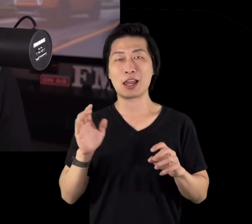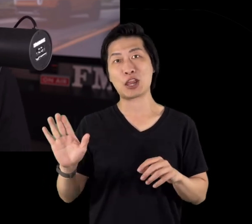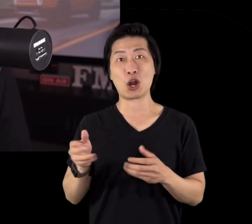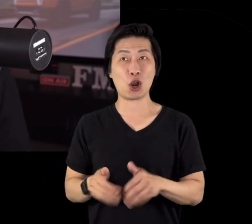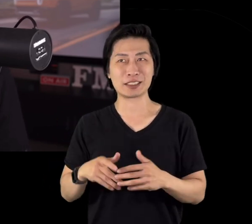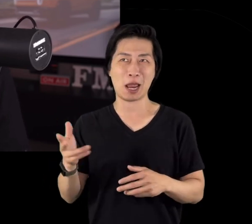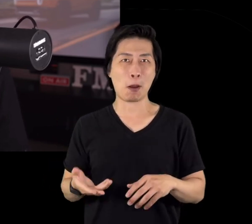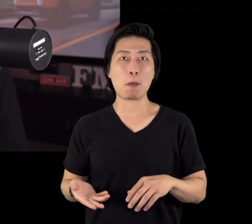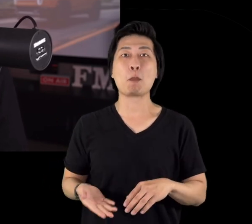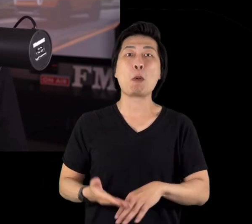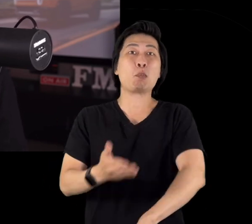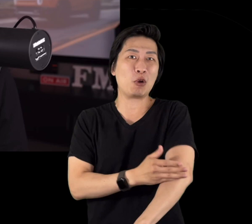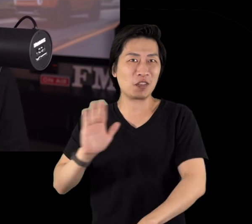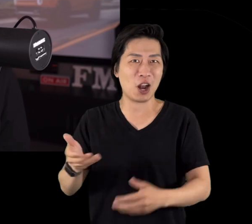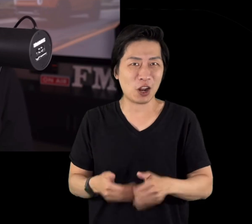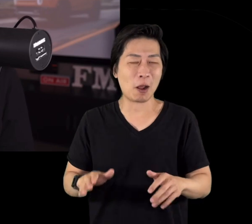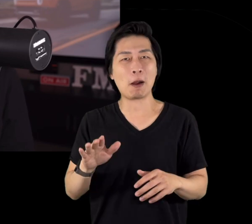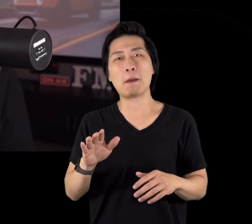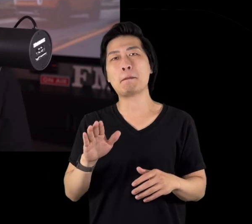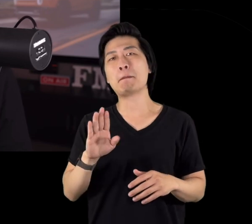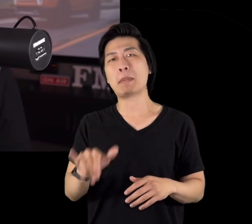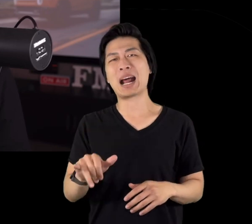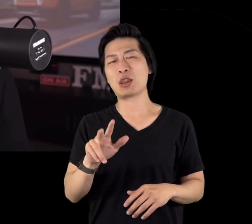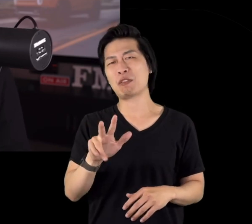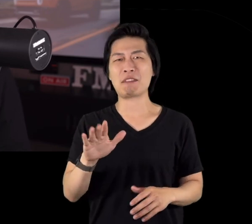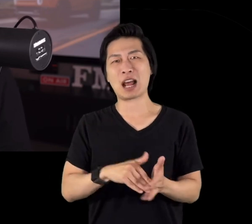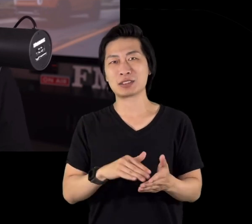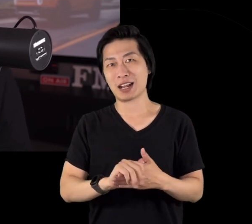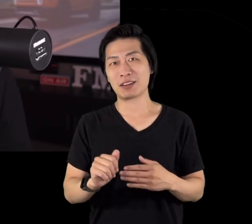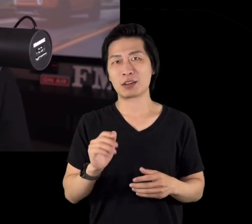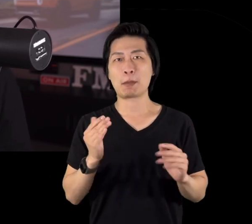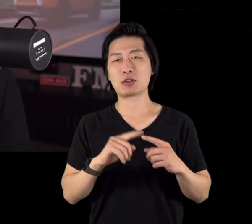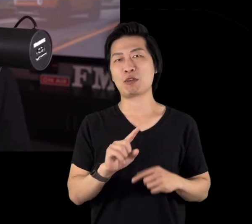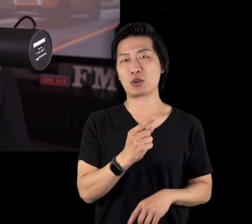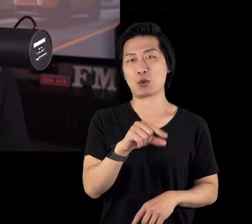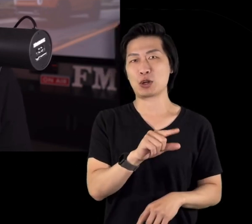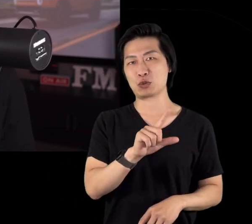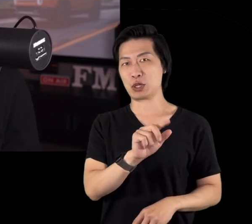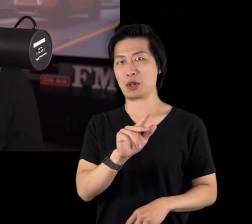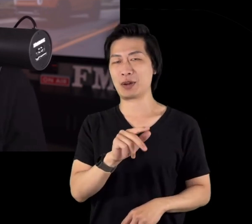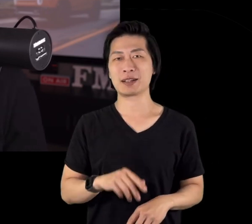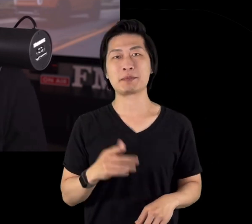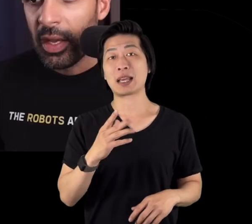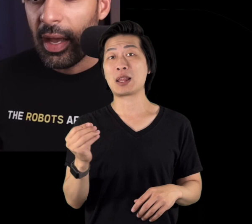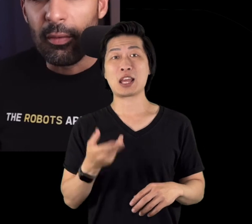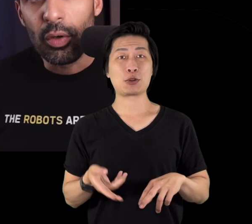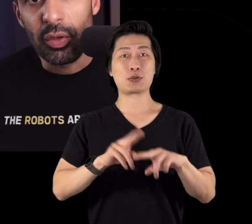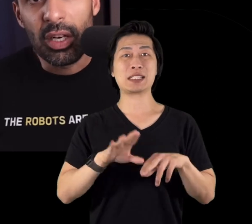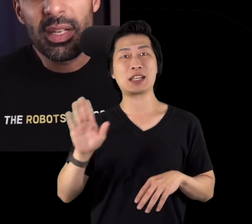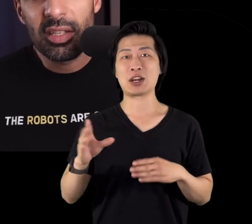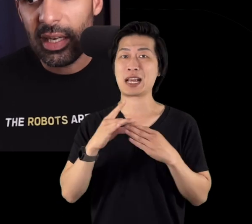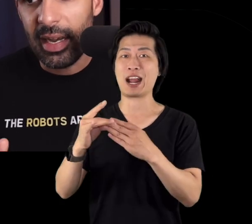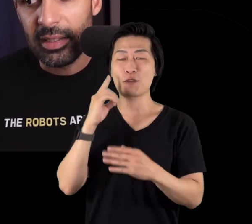their losses. They've improved their losses by about $35,000 per vehicle built versus the first quarter of 23. And they've